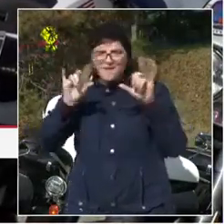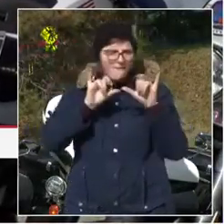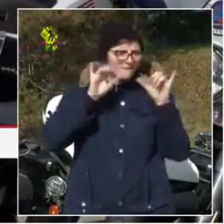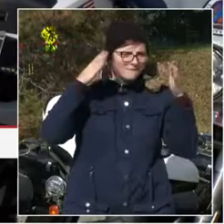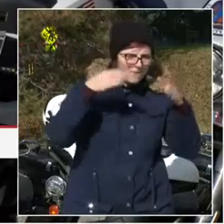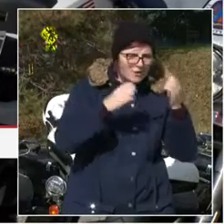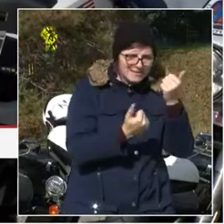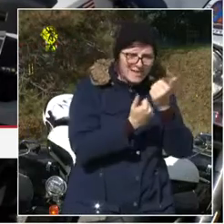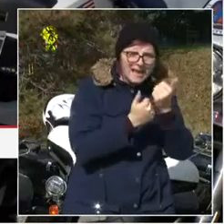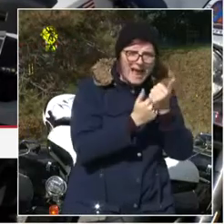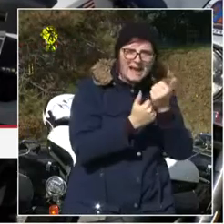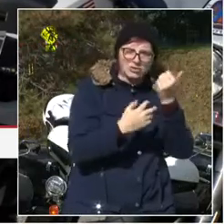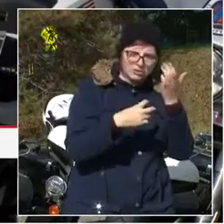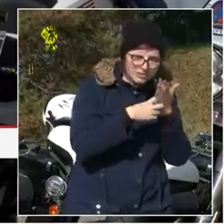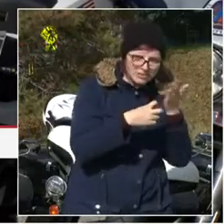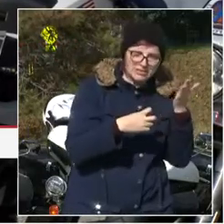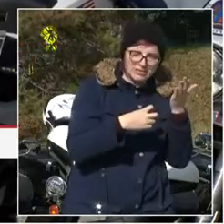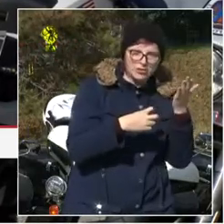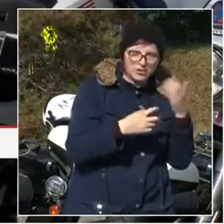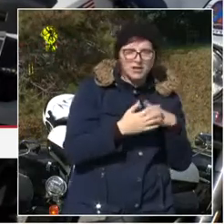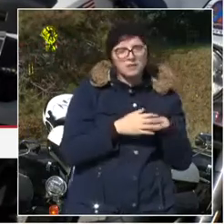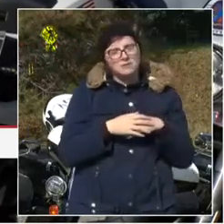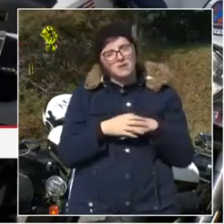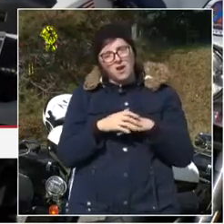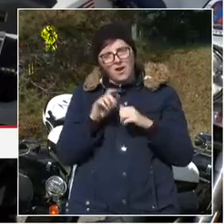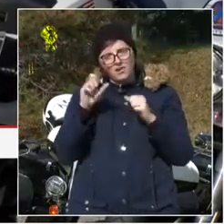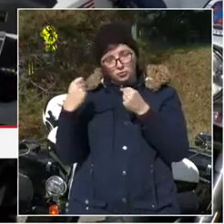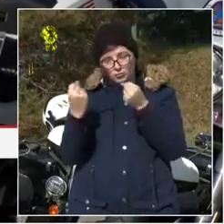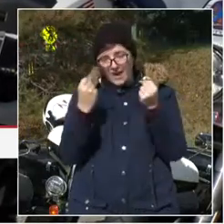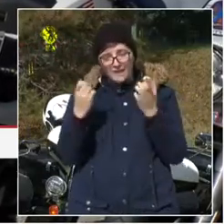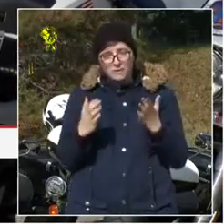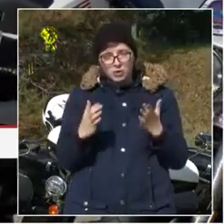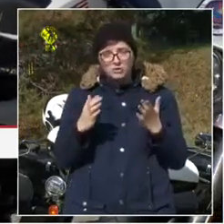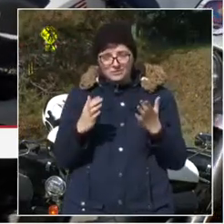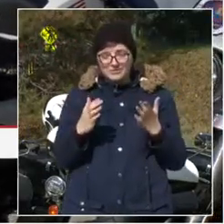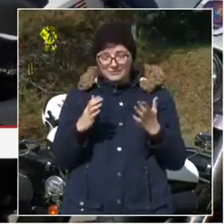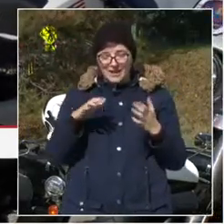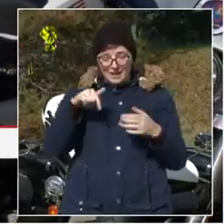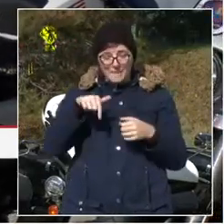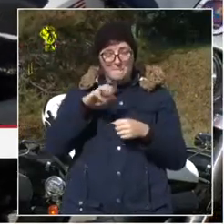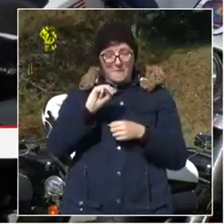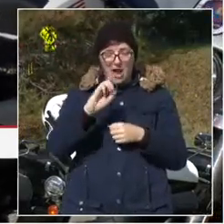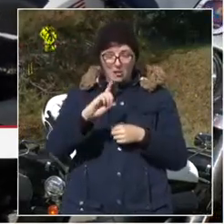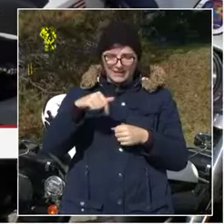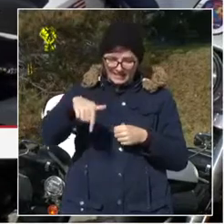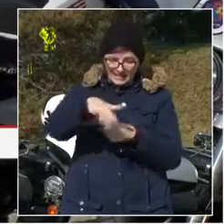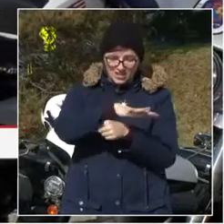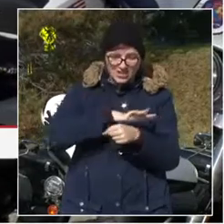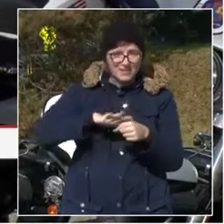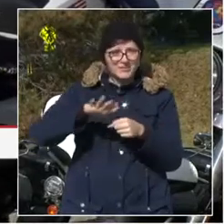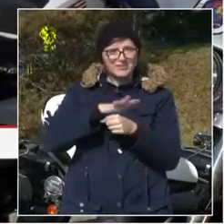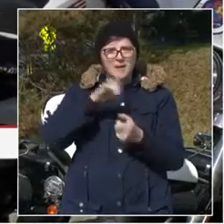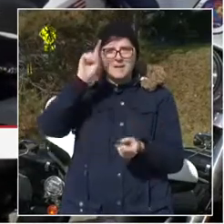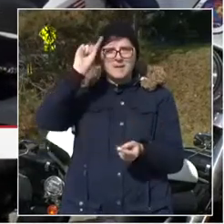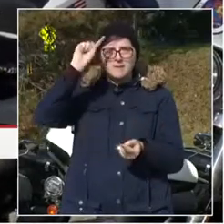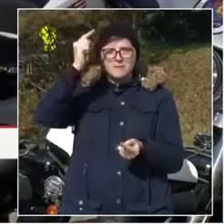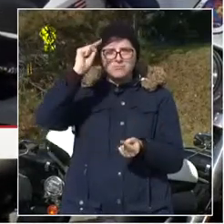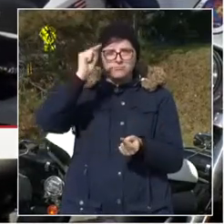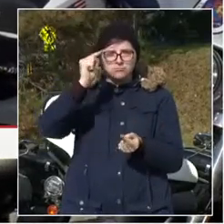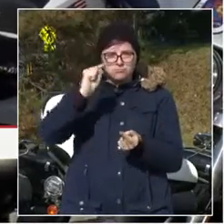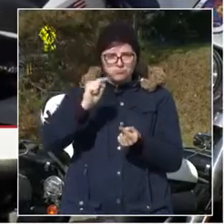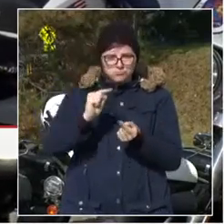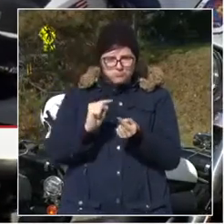of Street Smart and Be the Driver, we can drive Maryland and our region to fewer and eventually zero